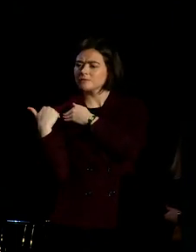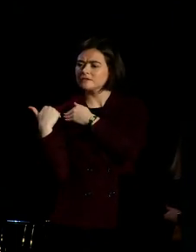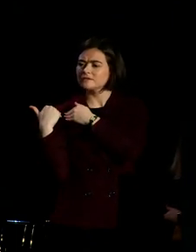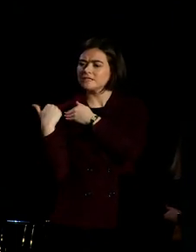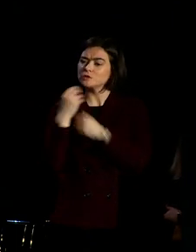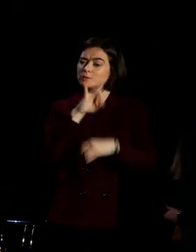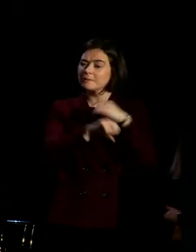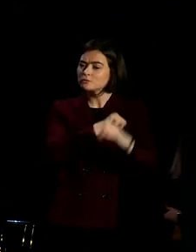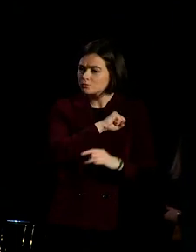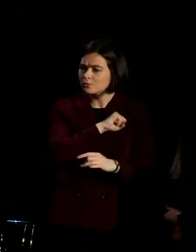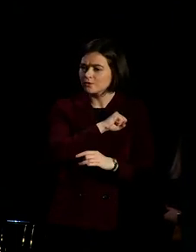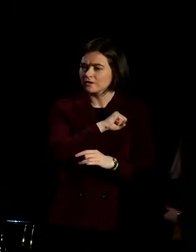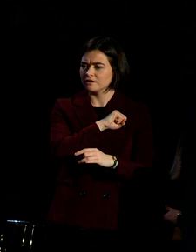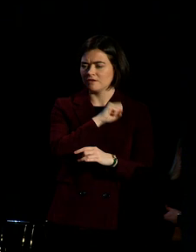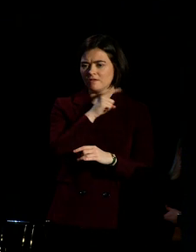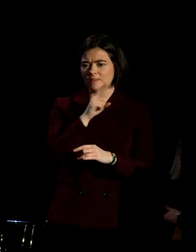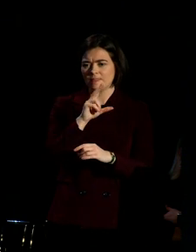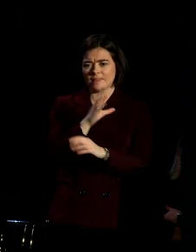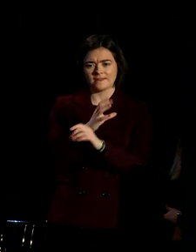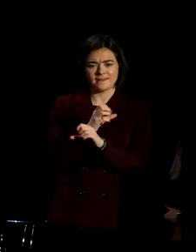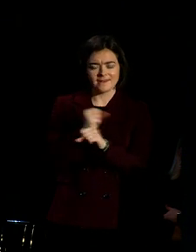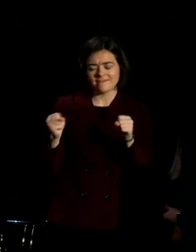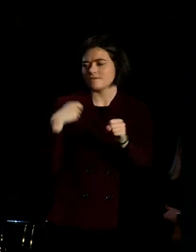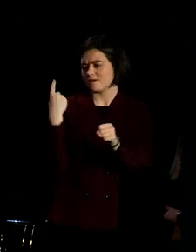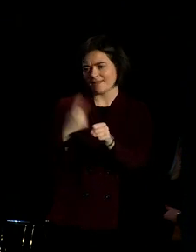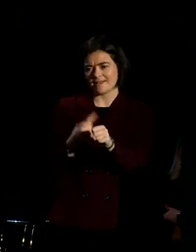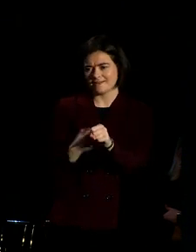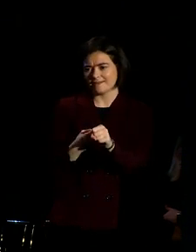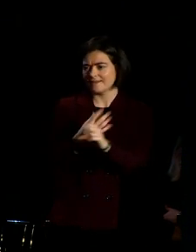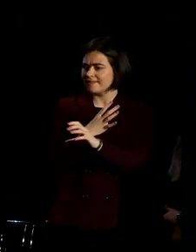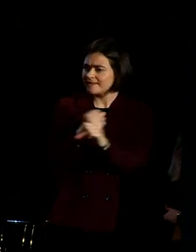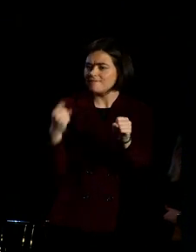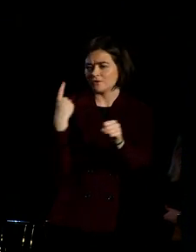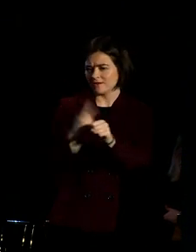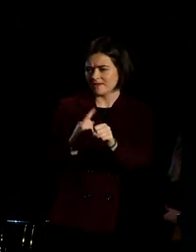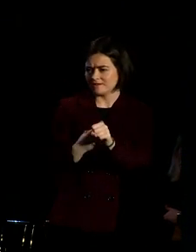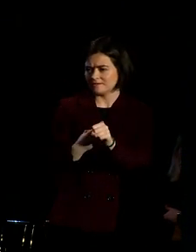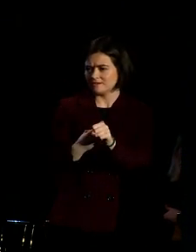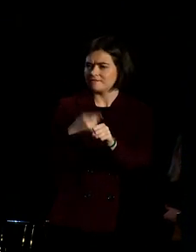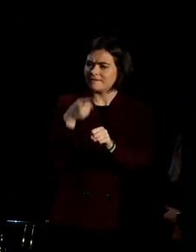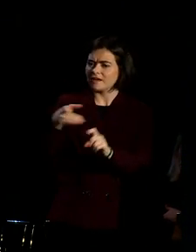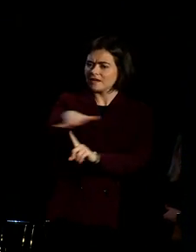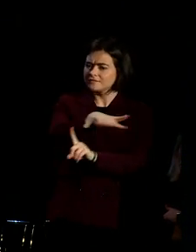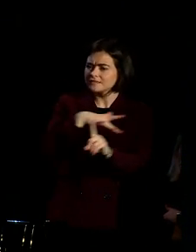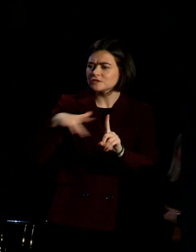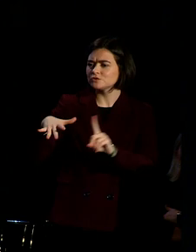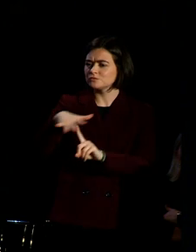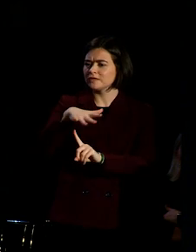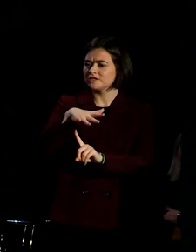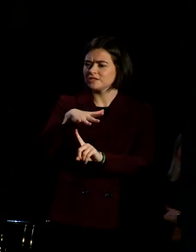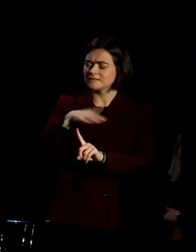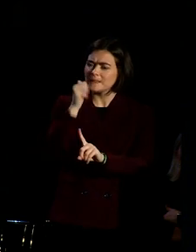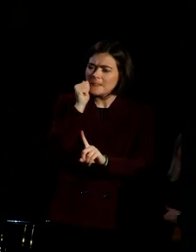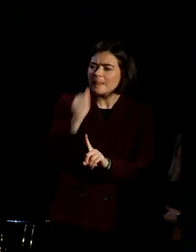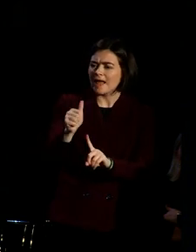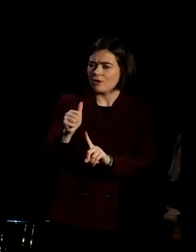to ensure that never, ever again is a situation